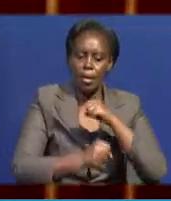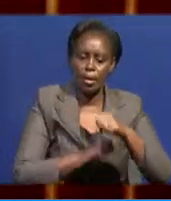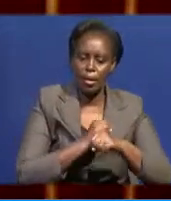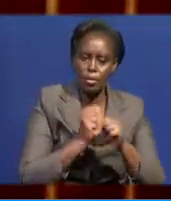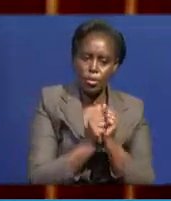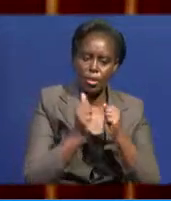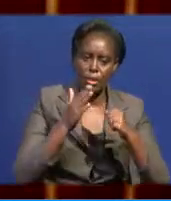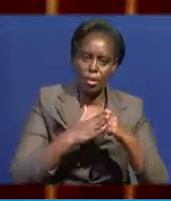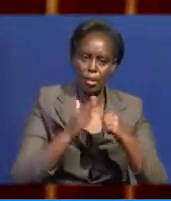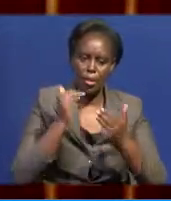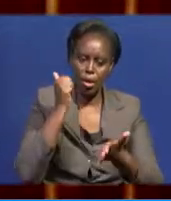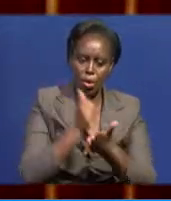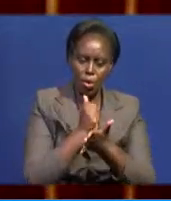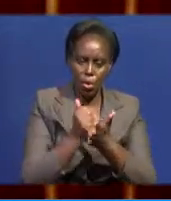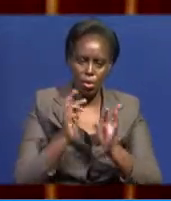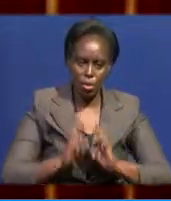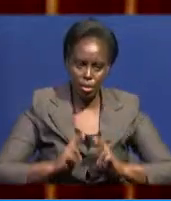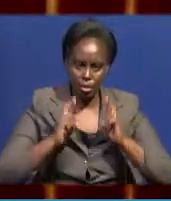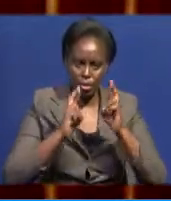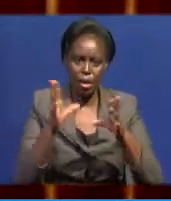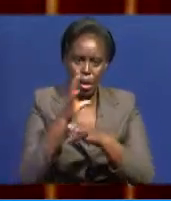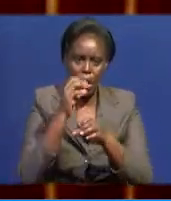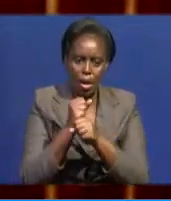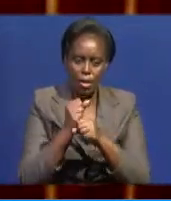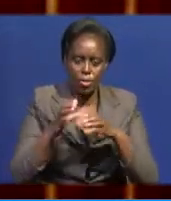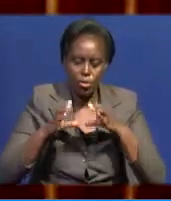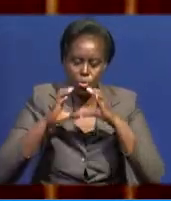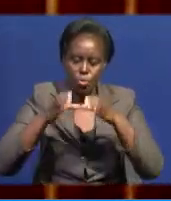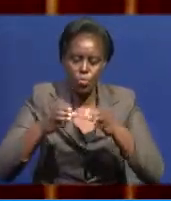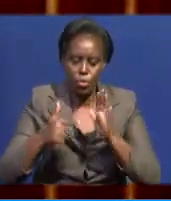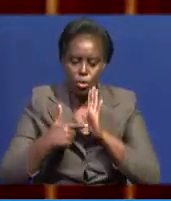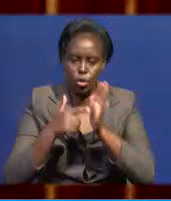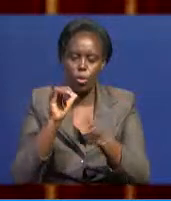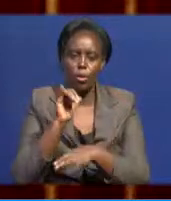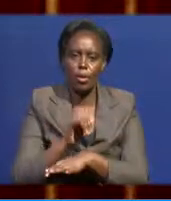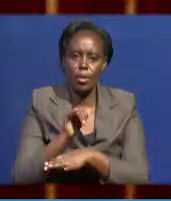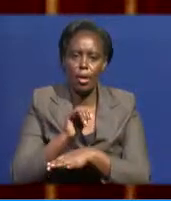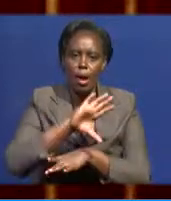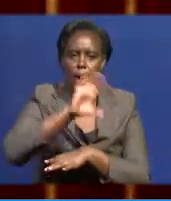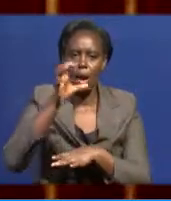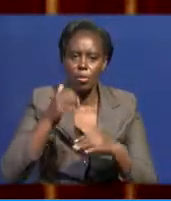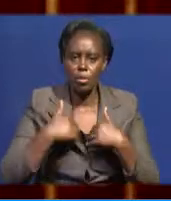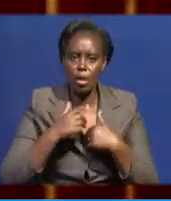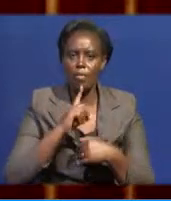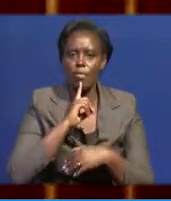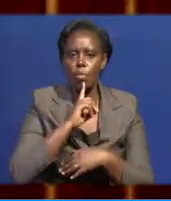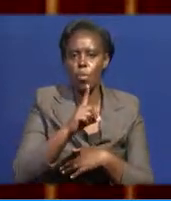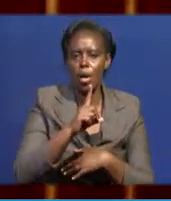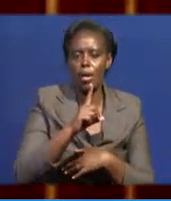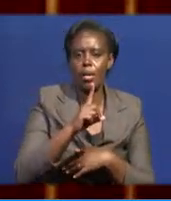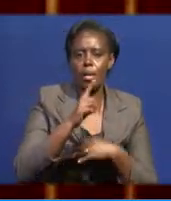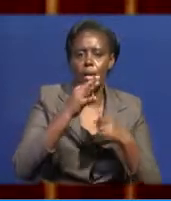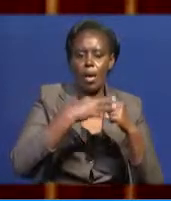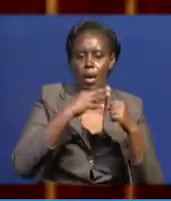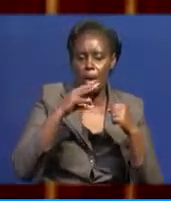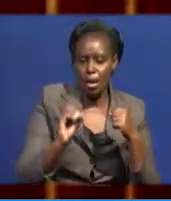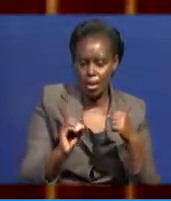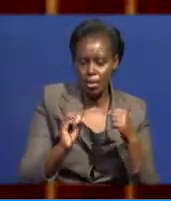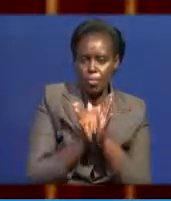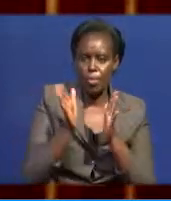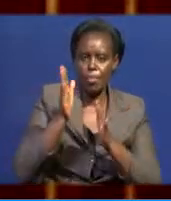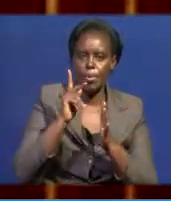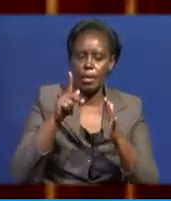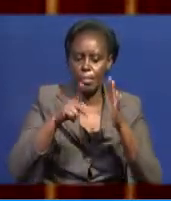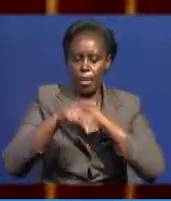2019. The audit report by the multi-agency group revealed that the county has 180